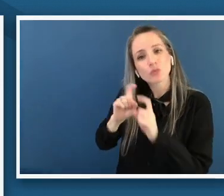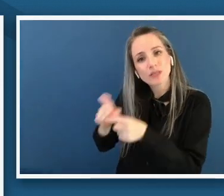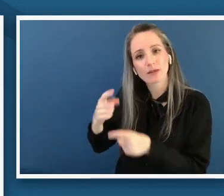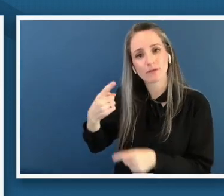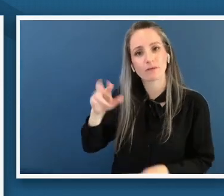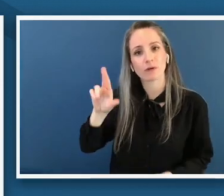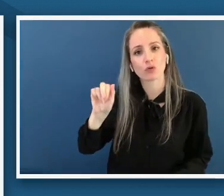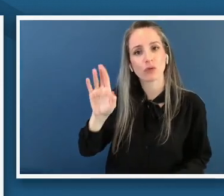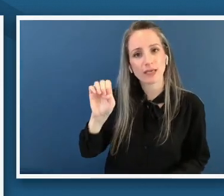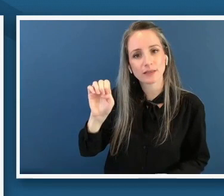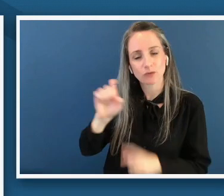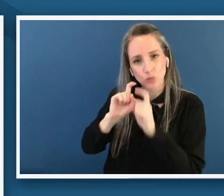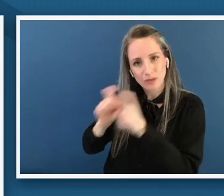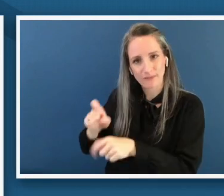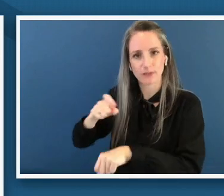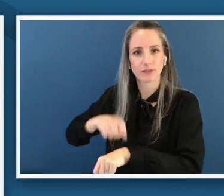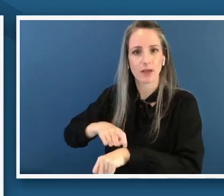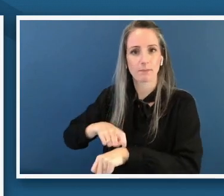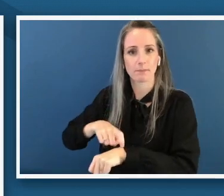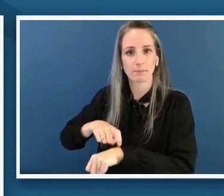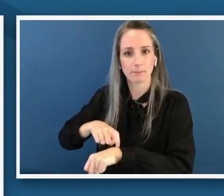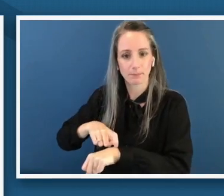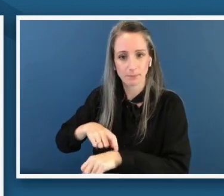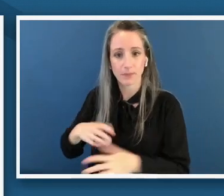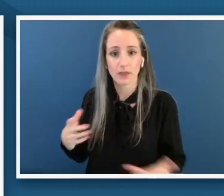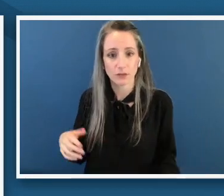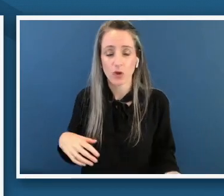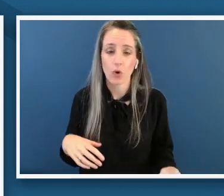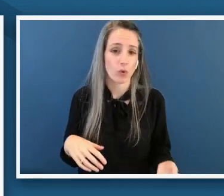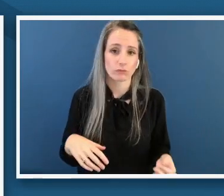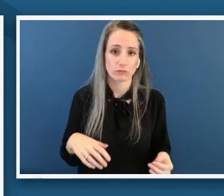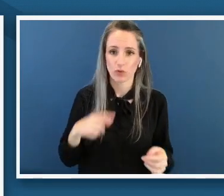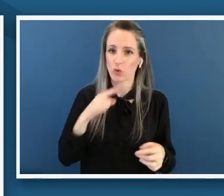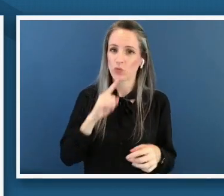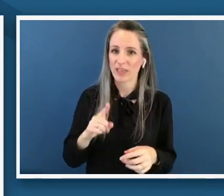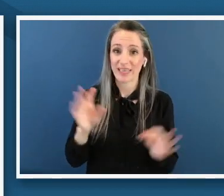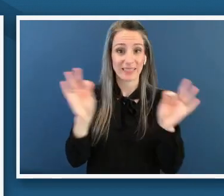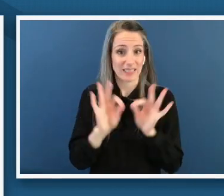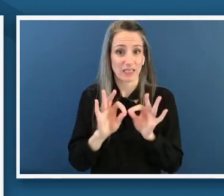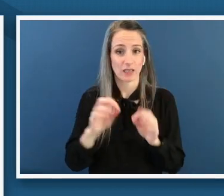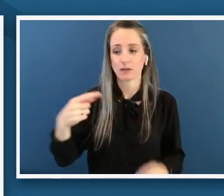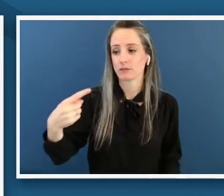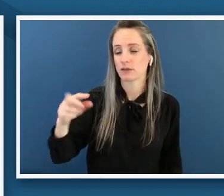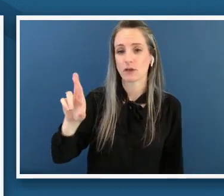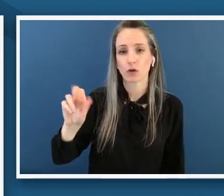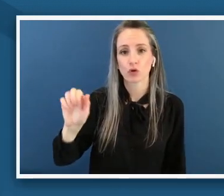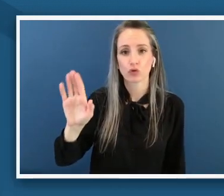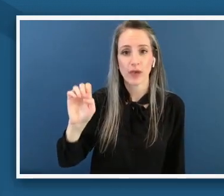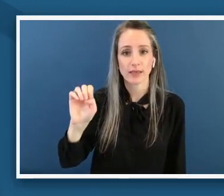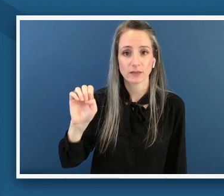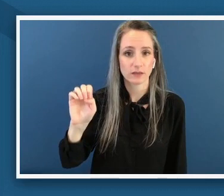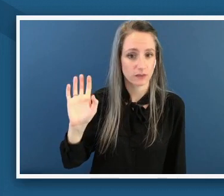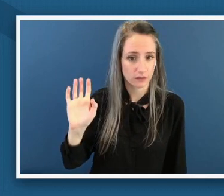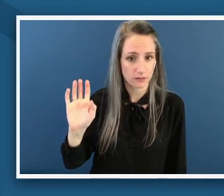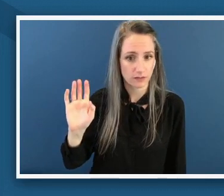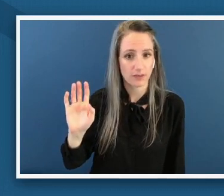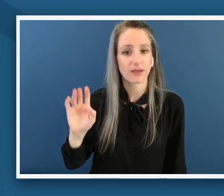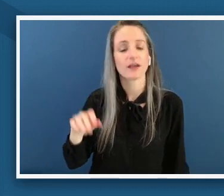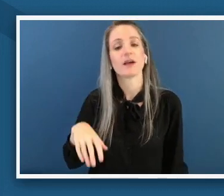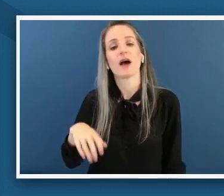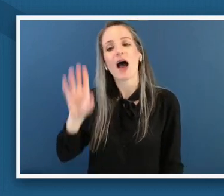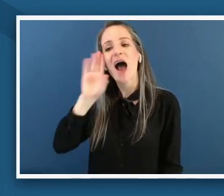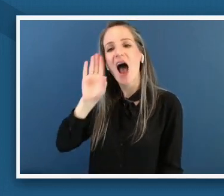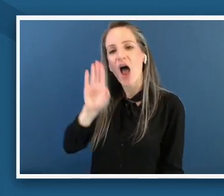time. So I think a lot of it is key is just grace. I know that's what you're saying now, but I know something different. And I've seen